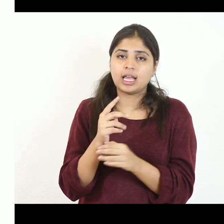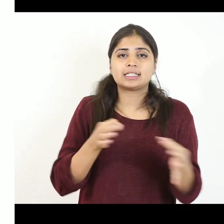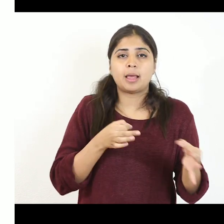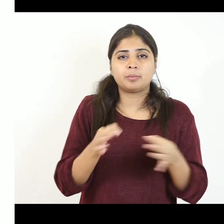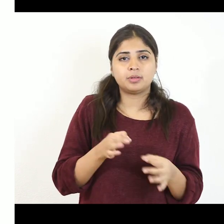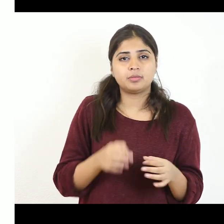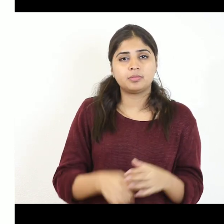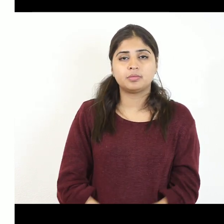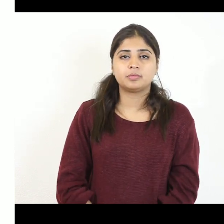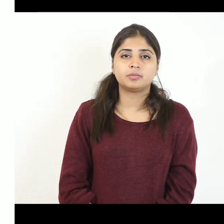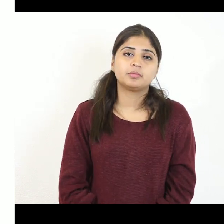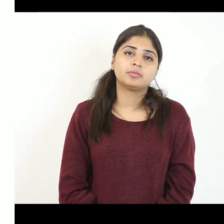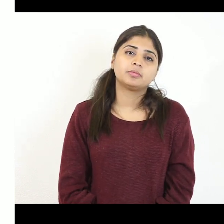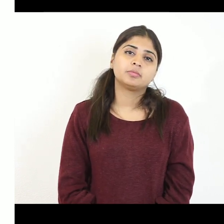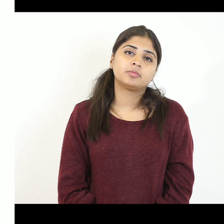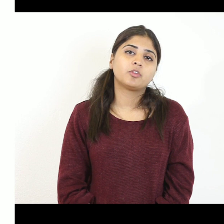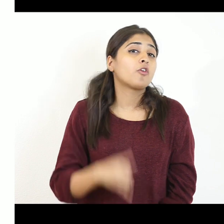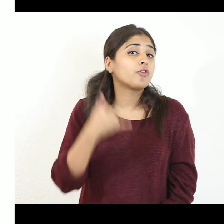examples.